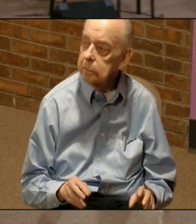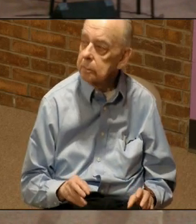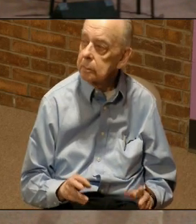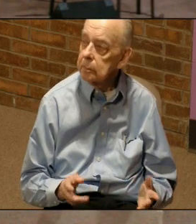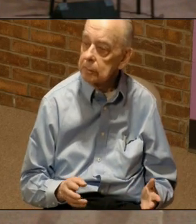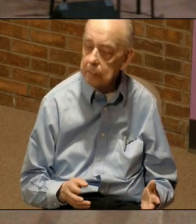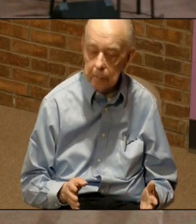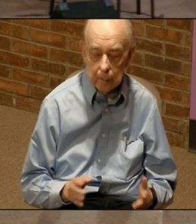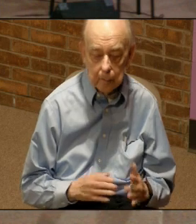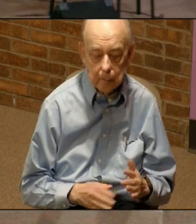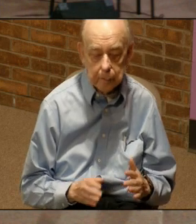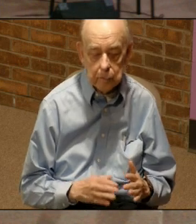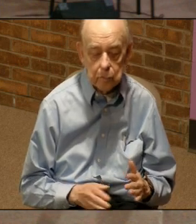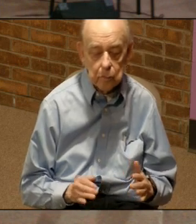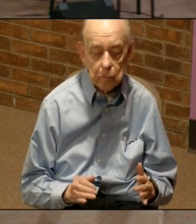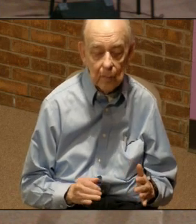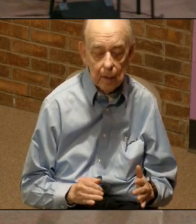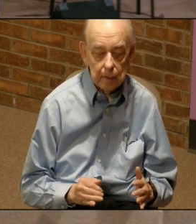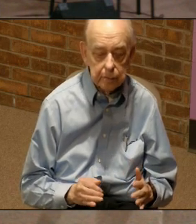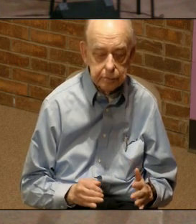he basically says that,